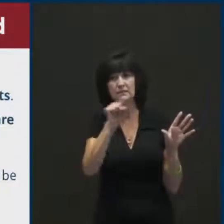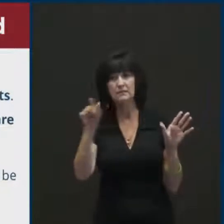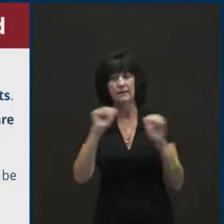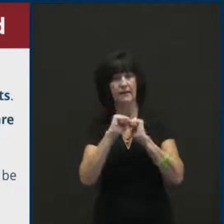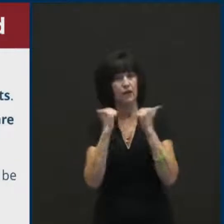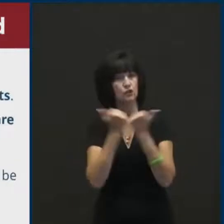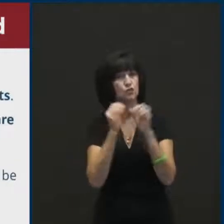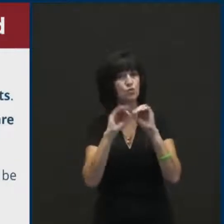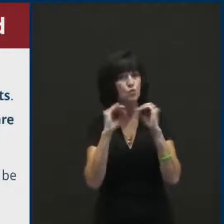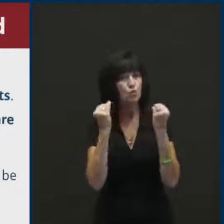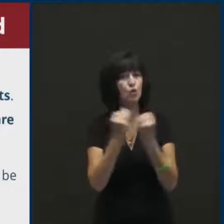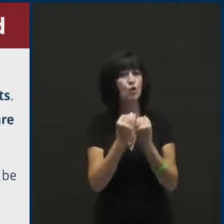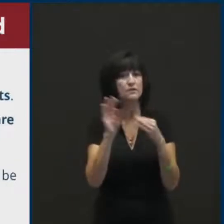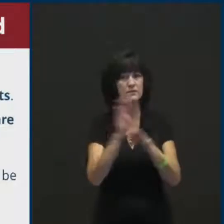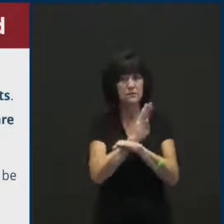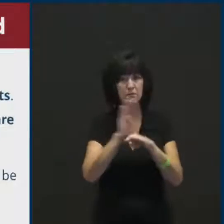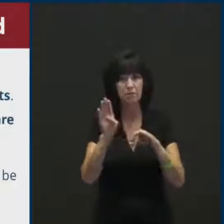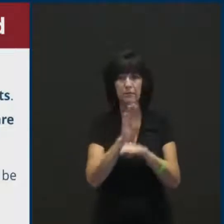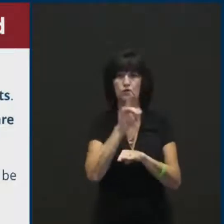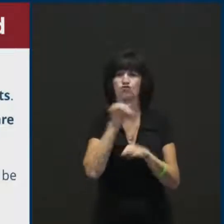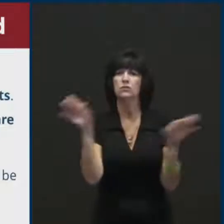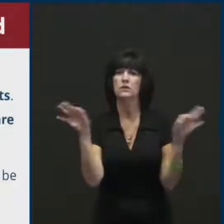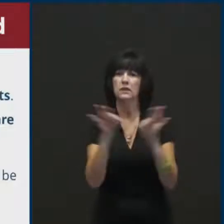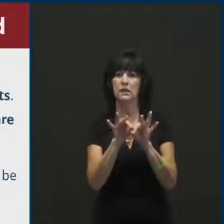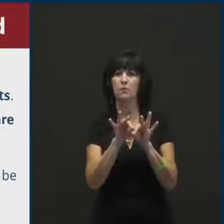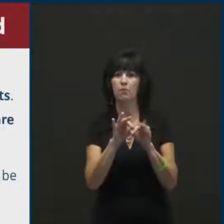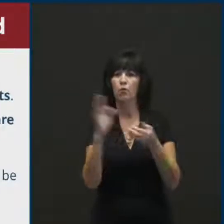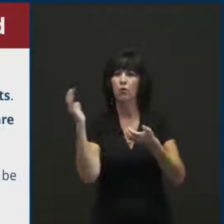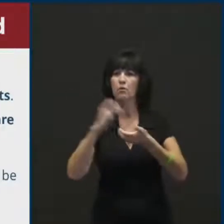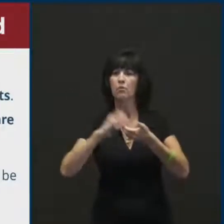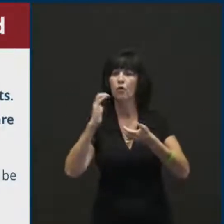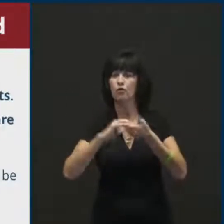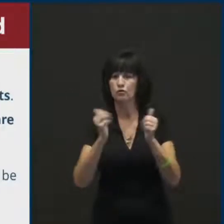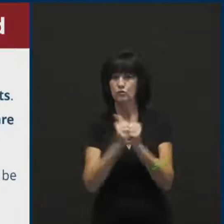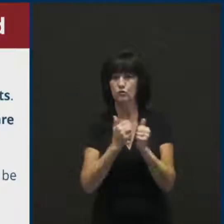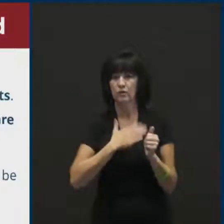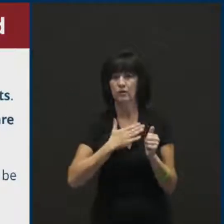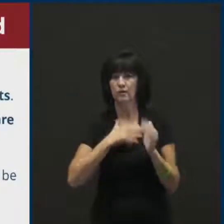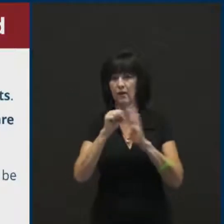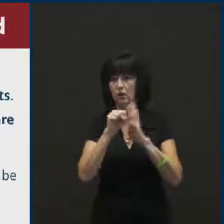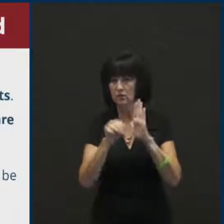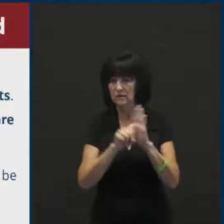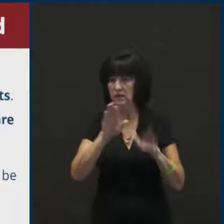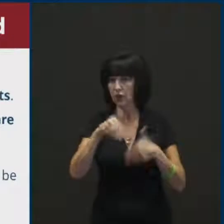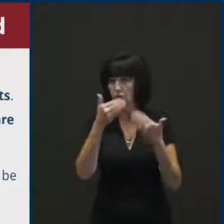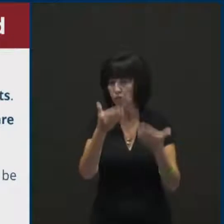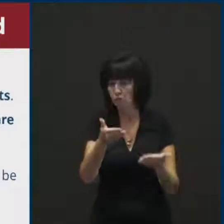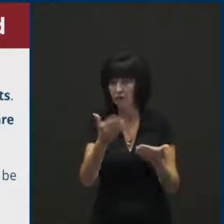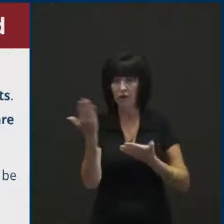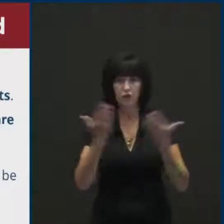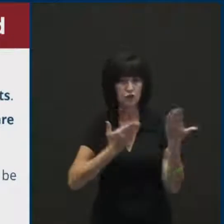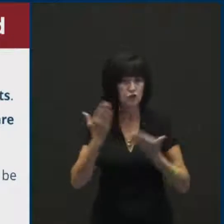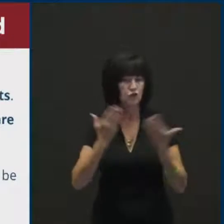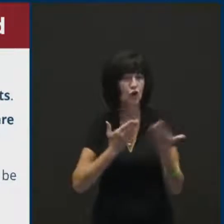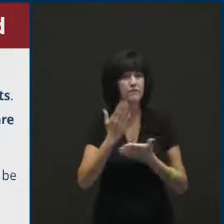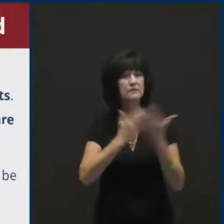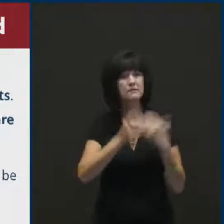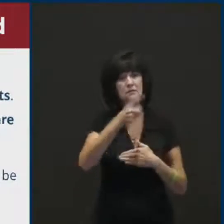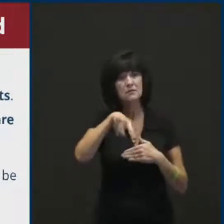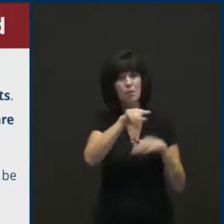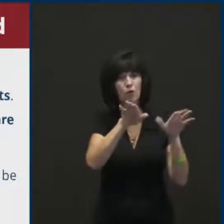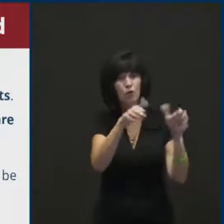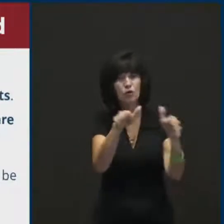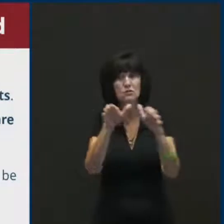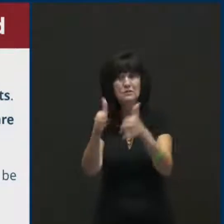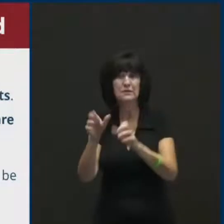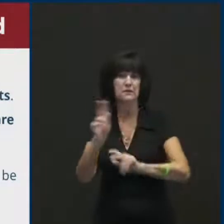and organizations and businesses are important partners to the state in providing services to vulnerable populations and other